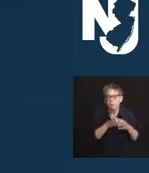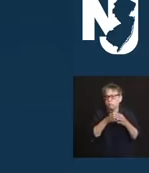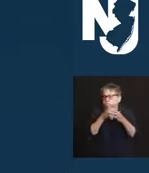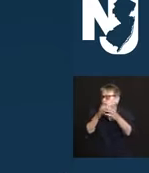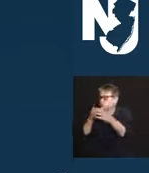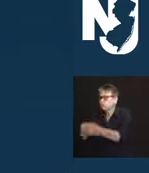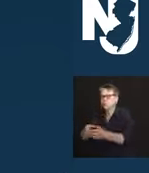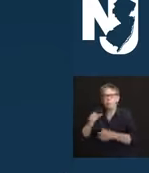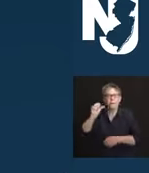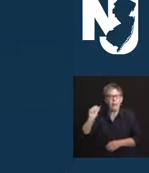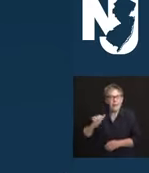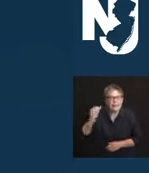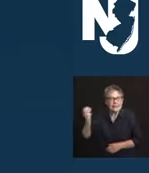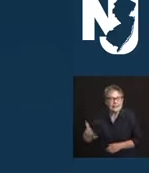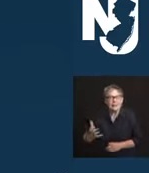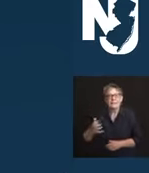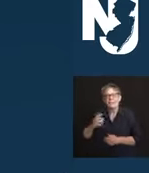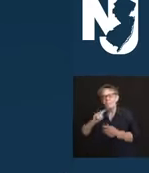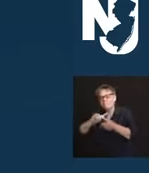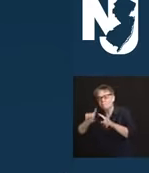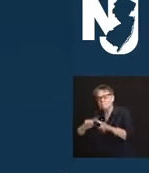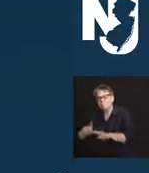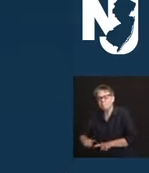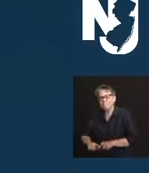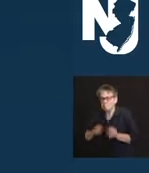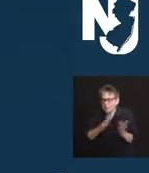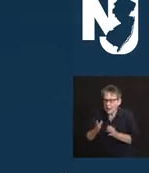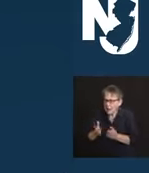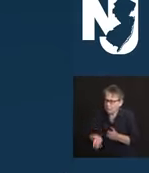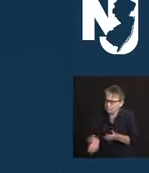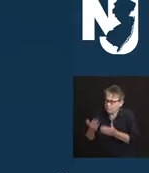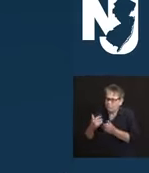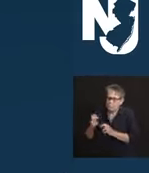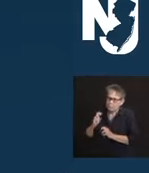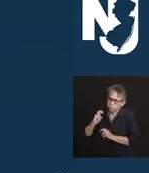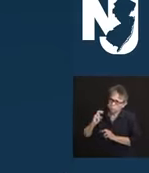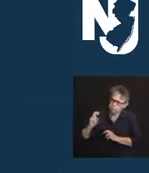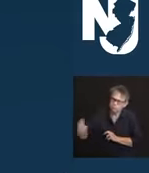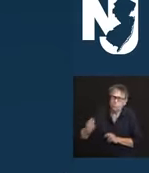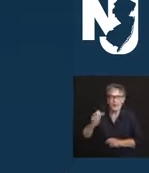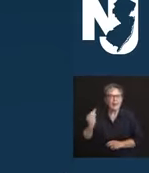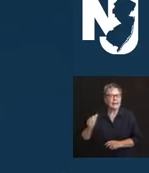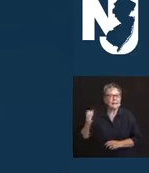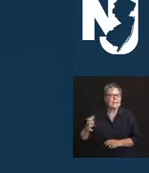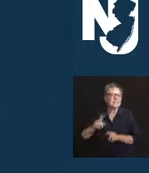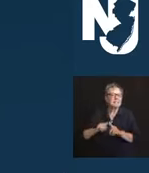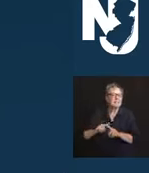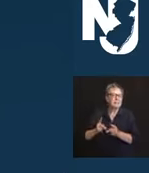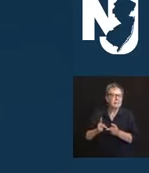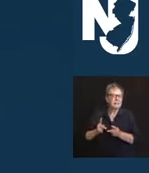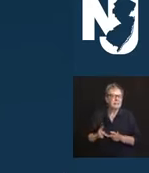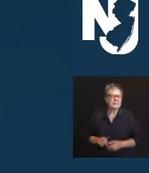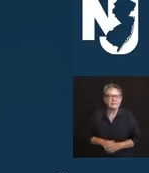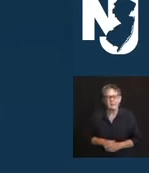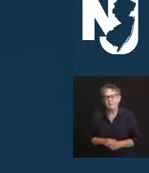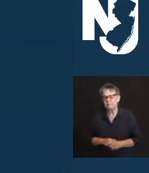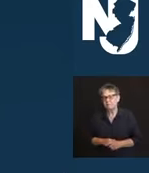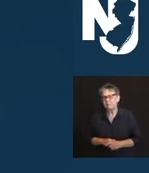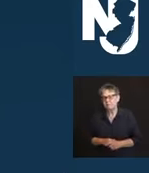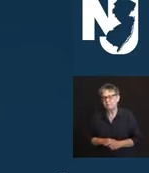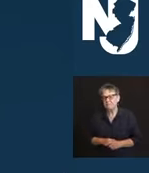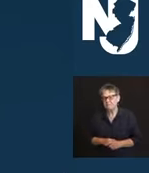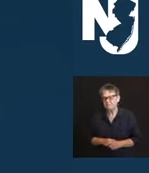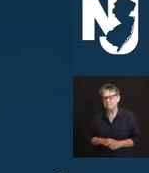yesterday, her son Jan and their spouses, along with 3 beloved grandchildren, Benny, Nicole, and Matthew. She also